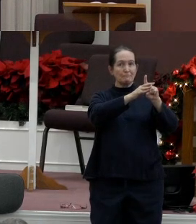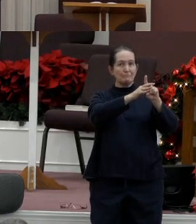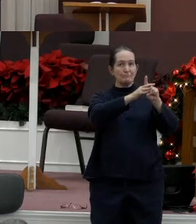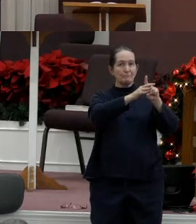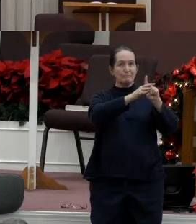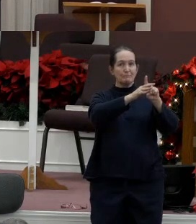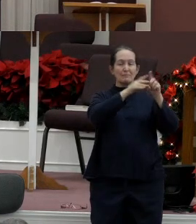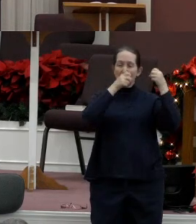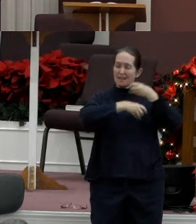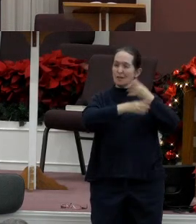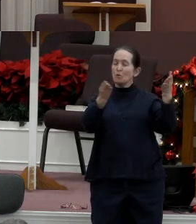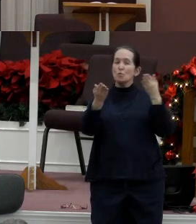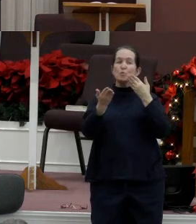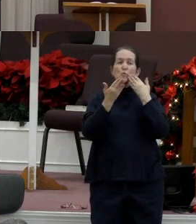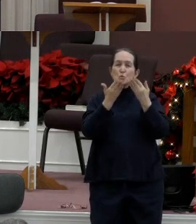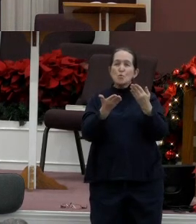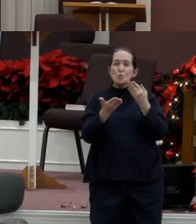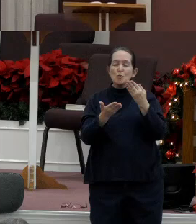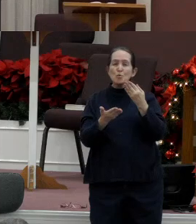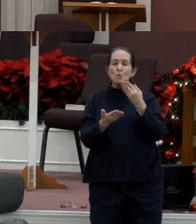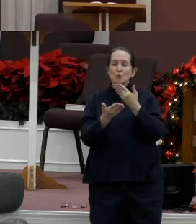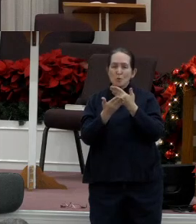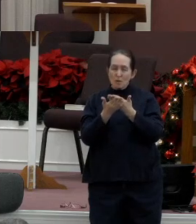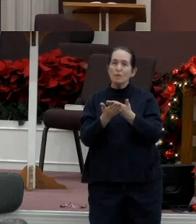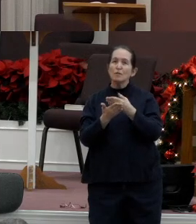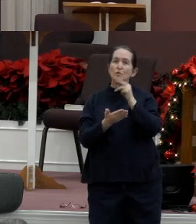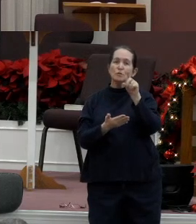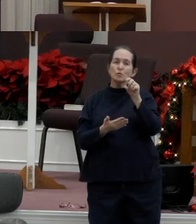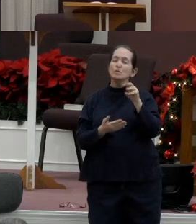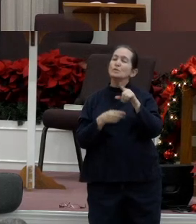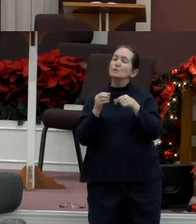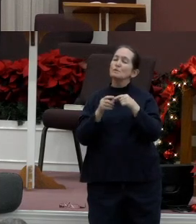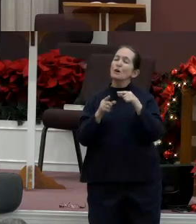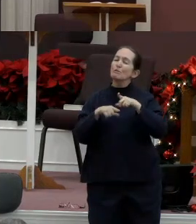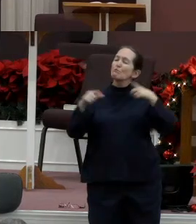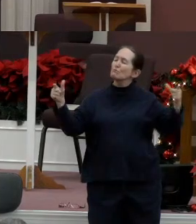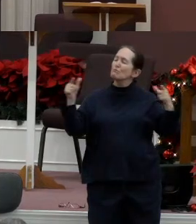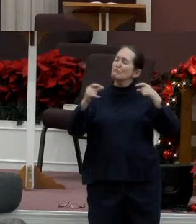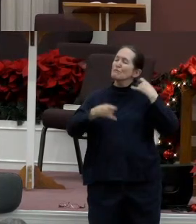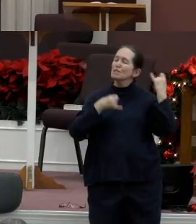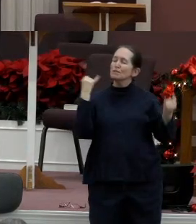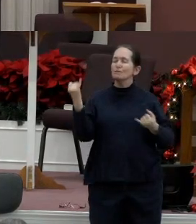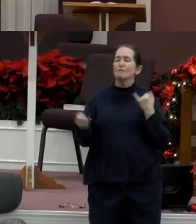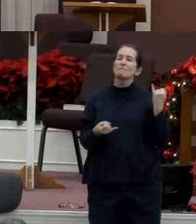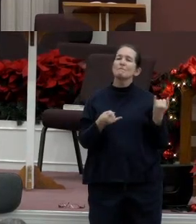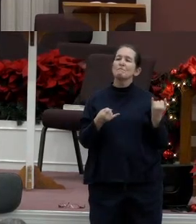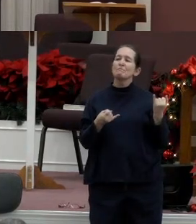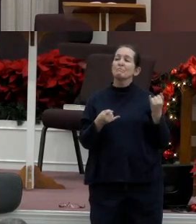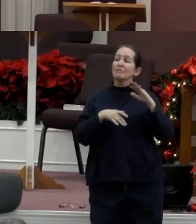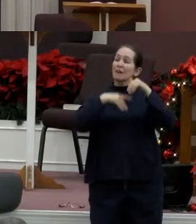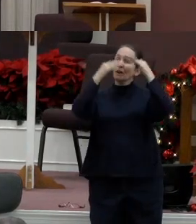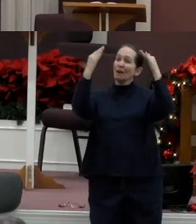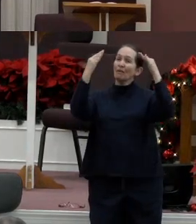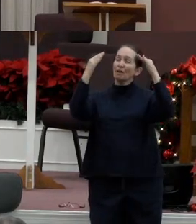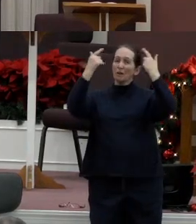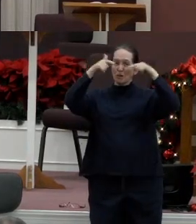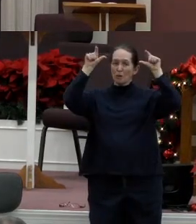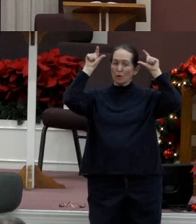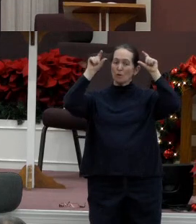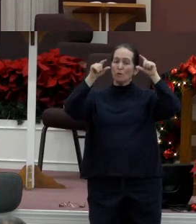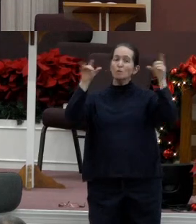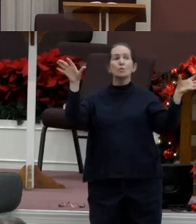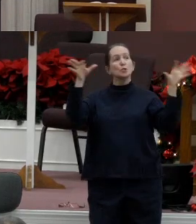and gave them good news of great joy, and the heavenly host joined